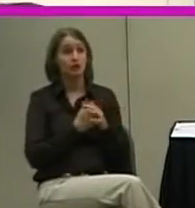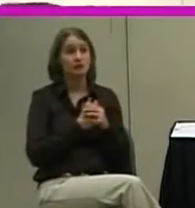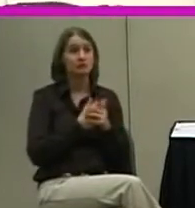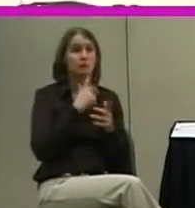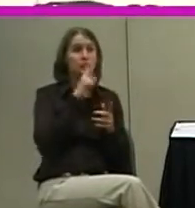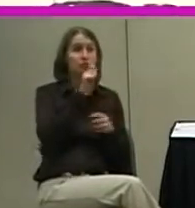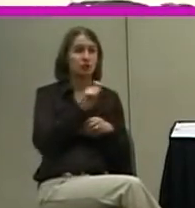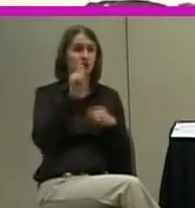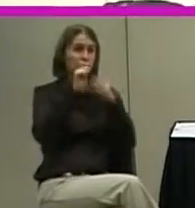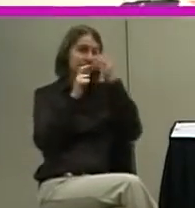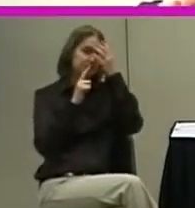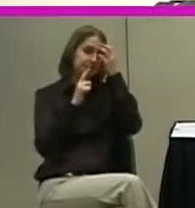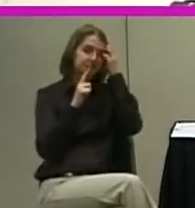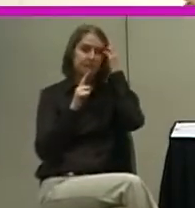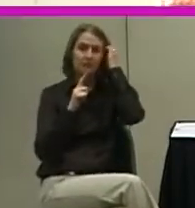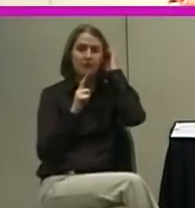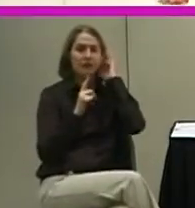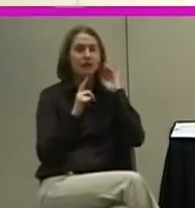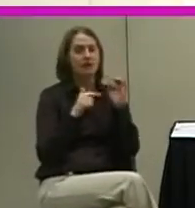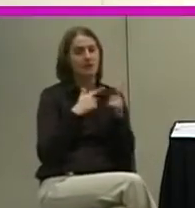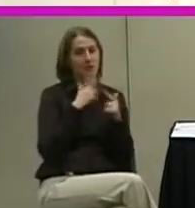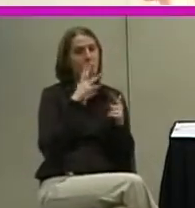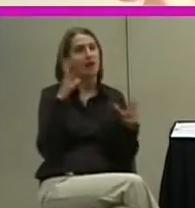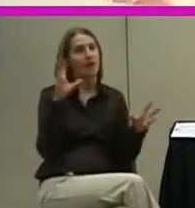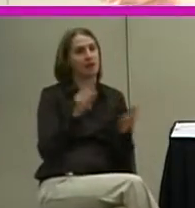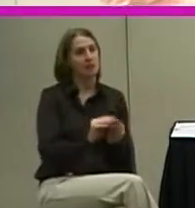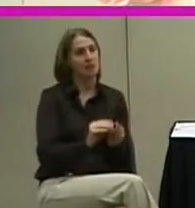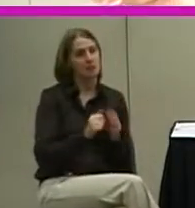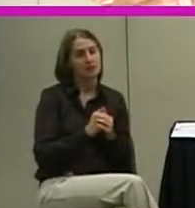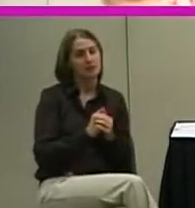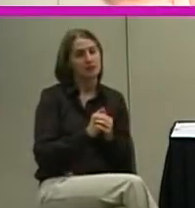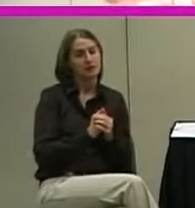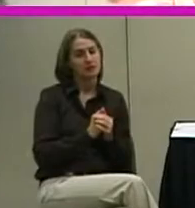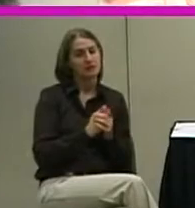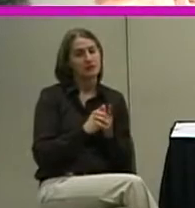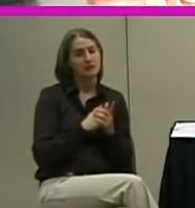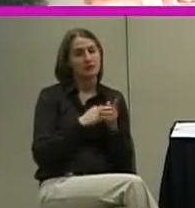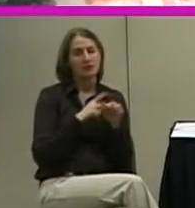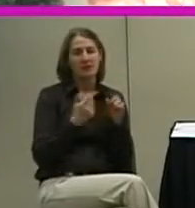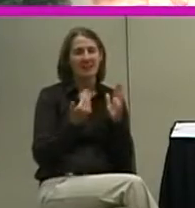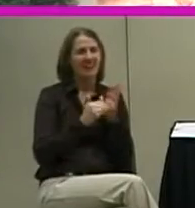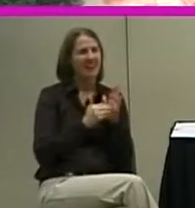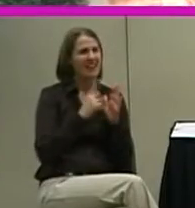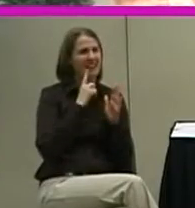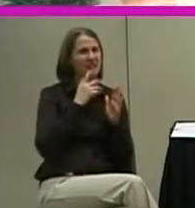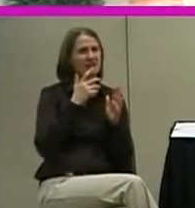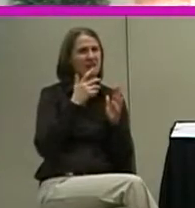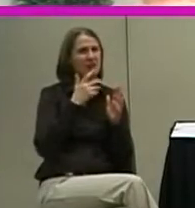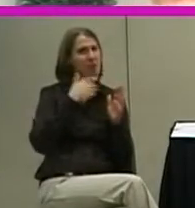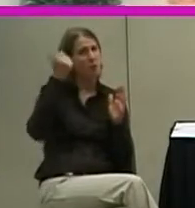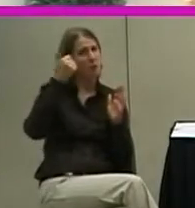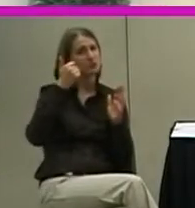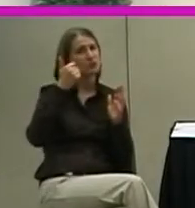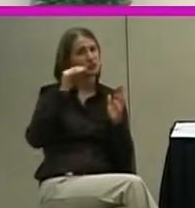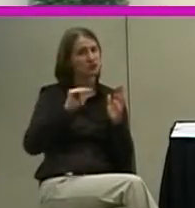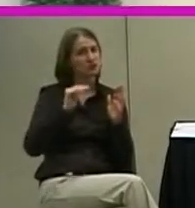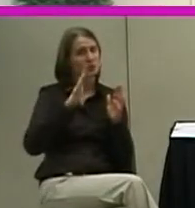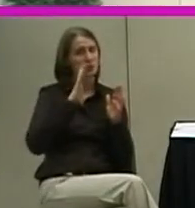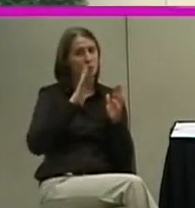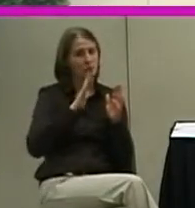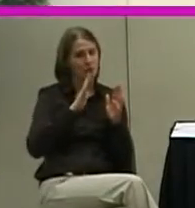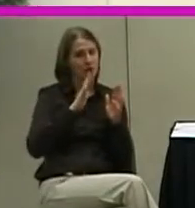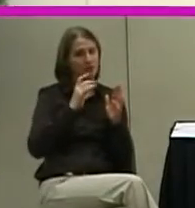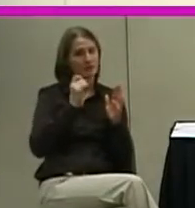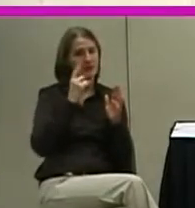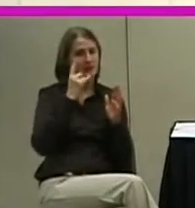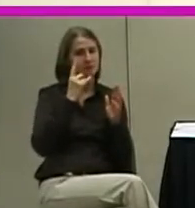them. And then you would have an adding up. Again, I think the older kids get, the more this is something you might be able to